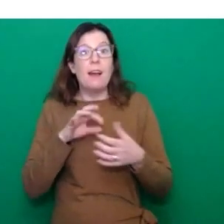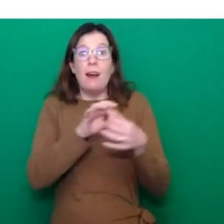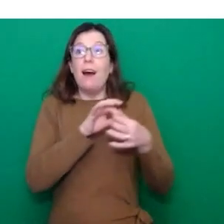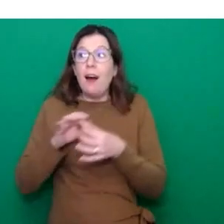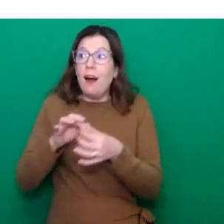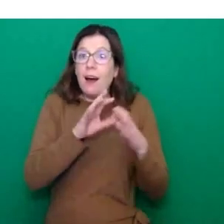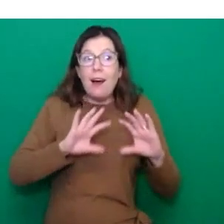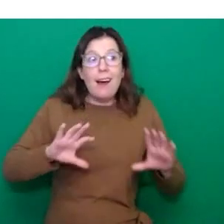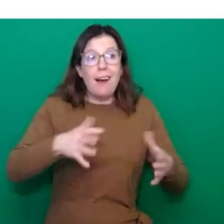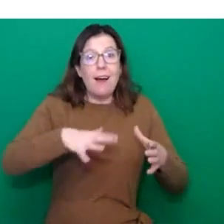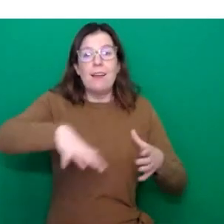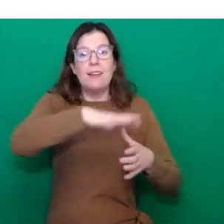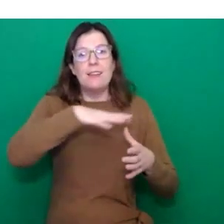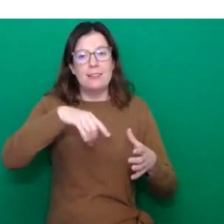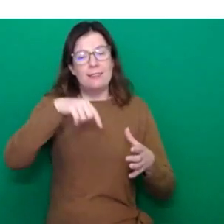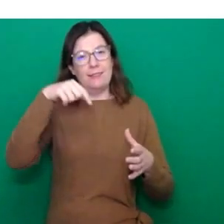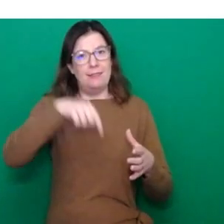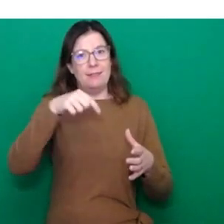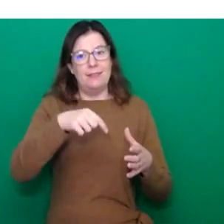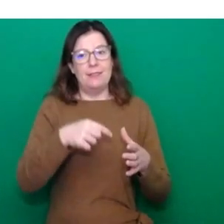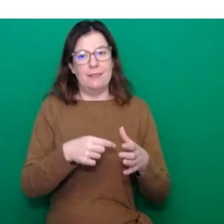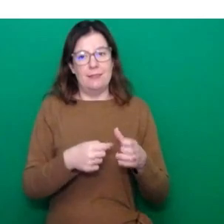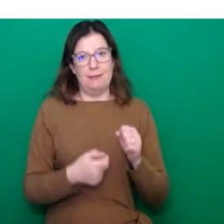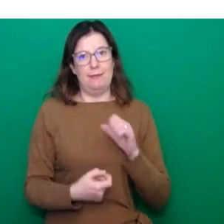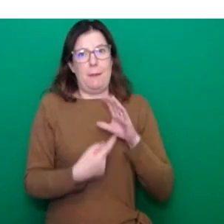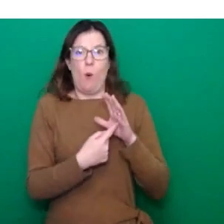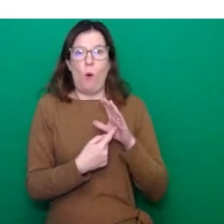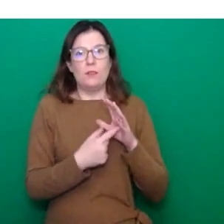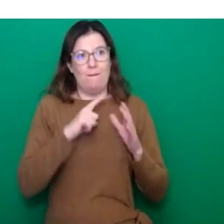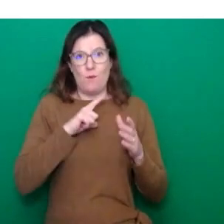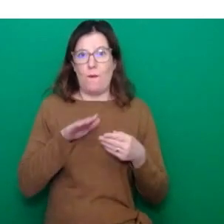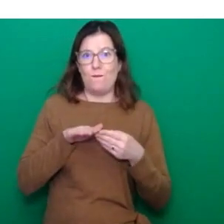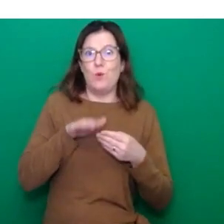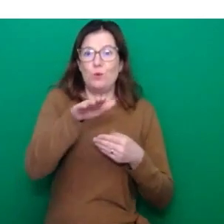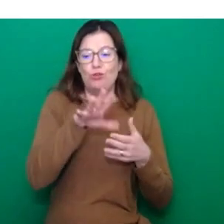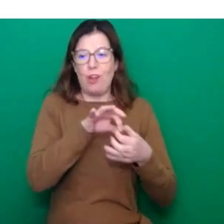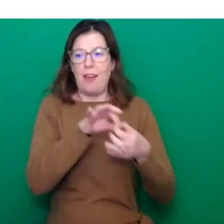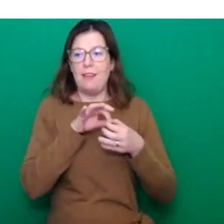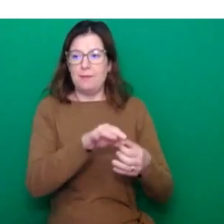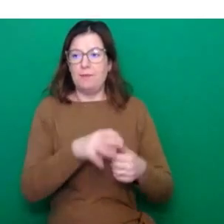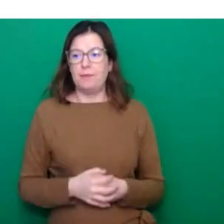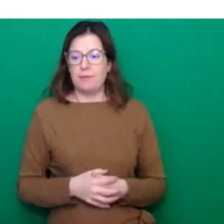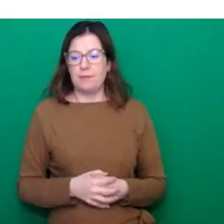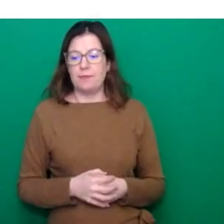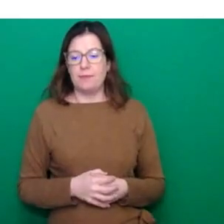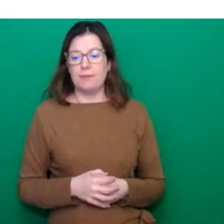school is also a really great impact that you can have with the school.